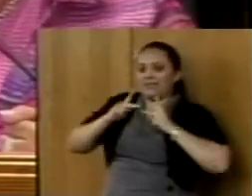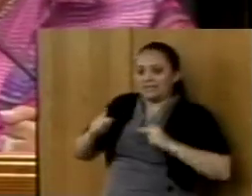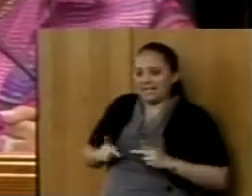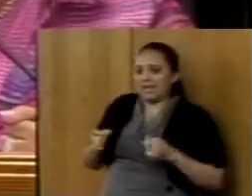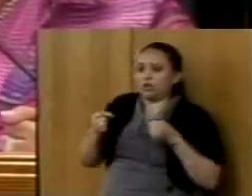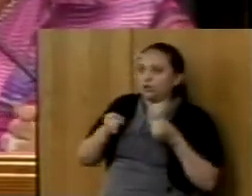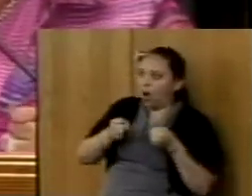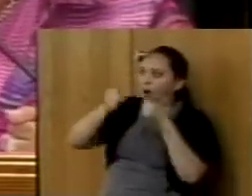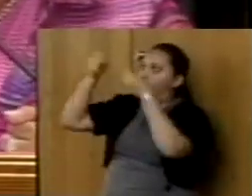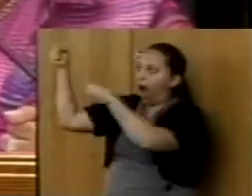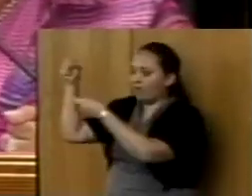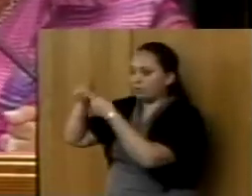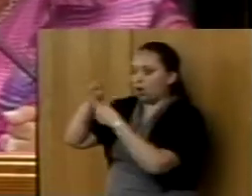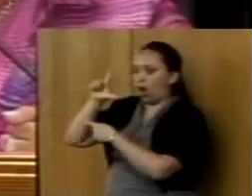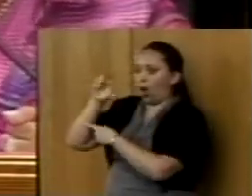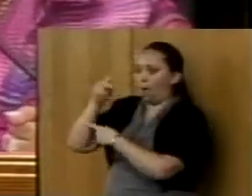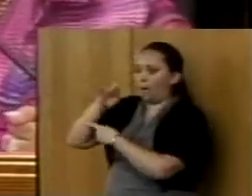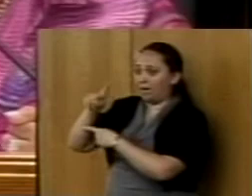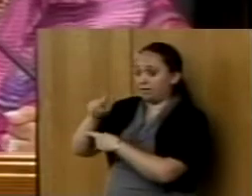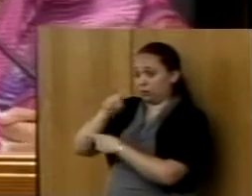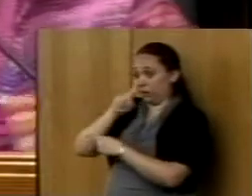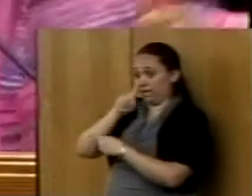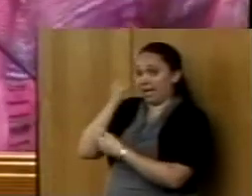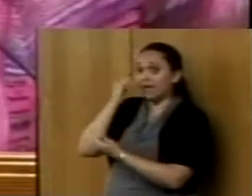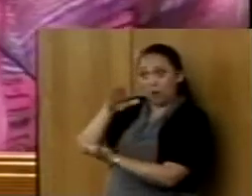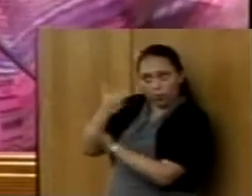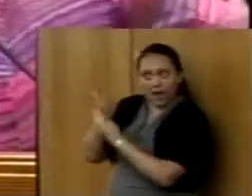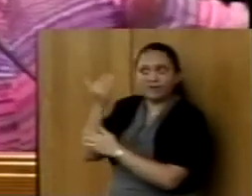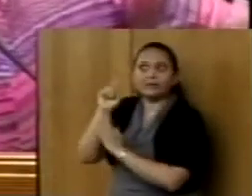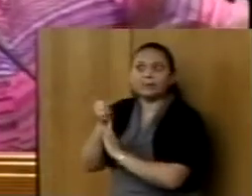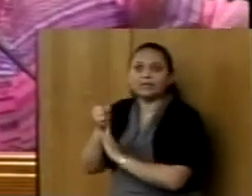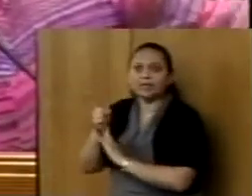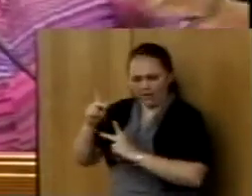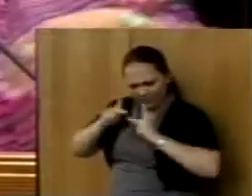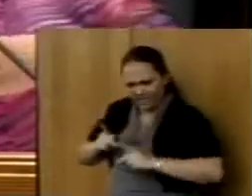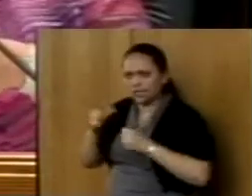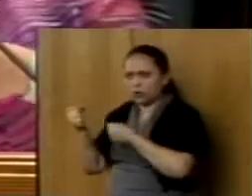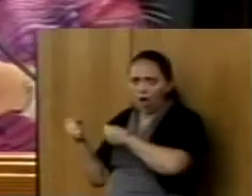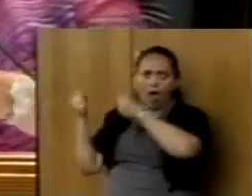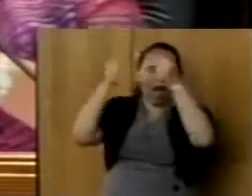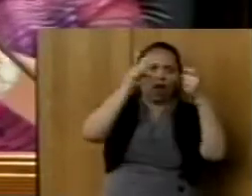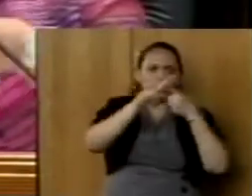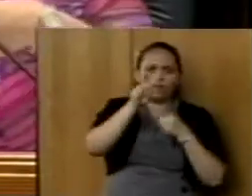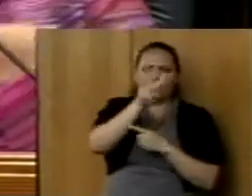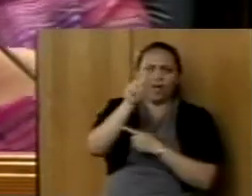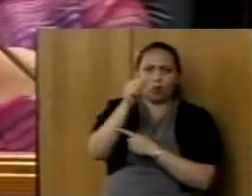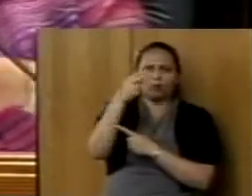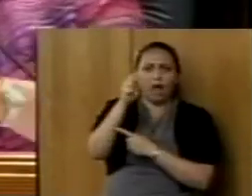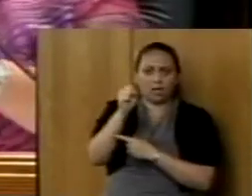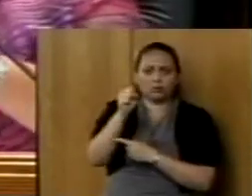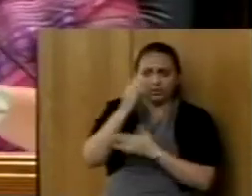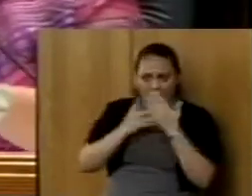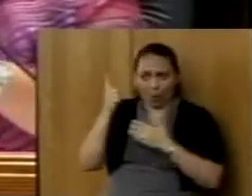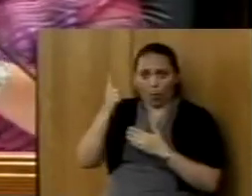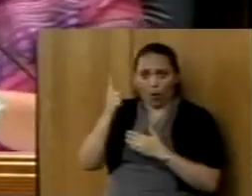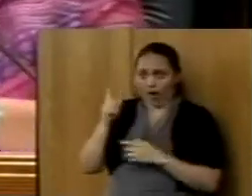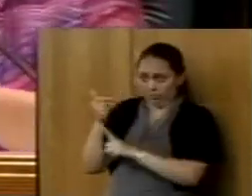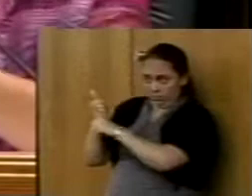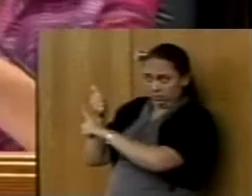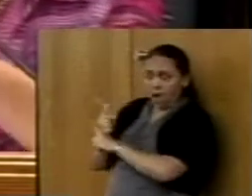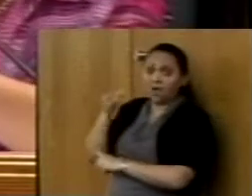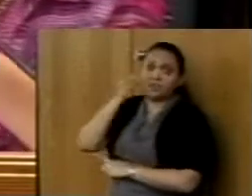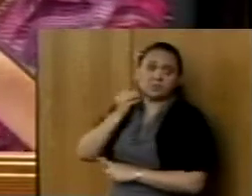drive to Lopez to see if you're making it 15 minutes, and physically drive to Veterans, or physically drive, has someone gone out there and